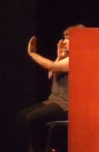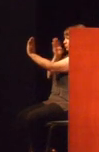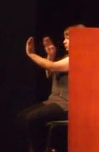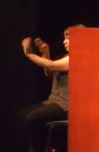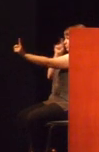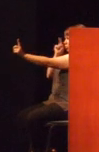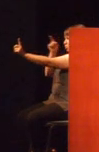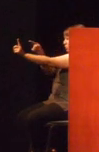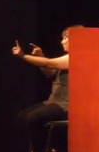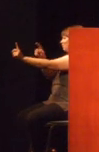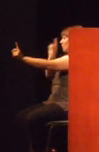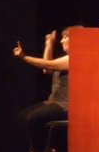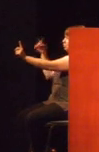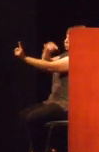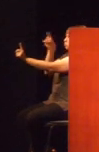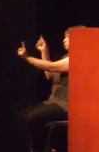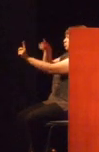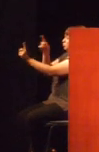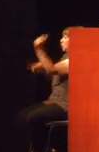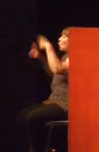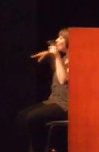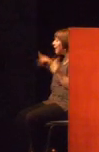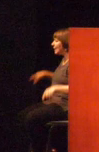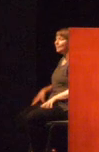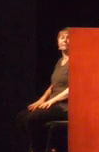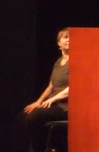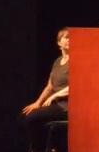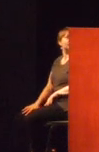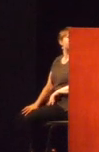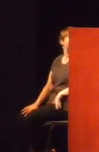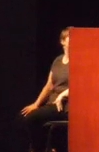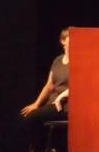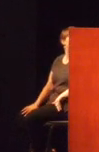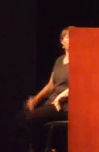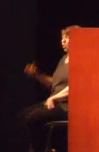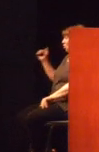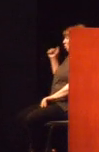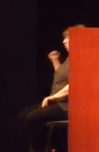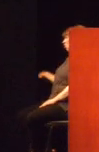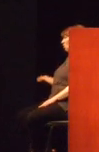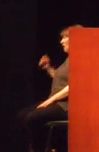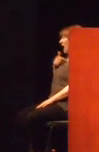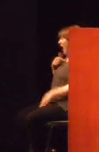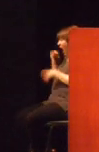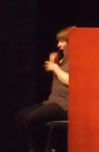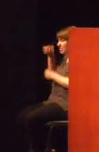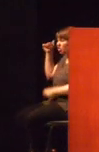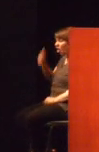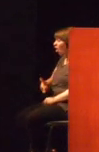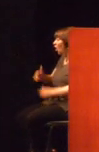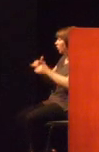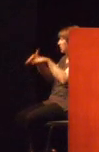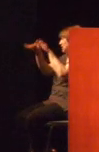very, it's much more random. Or another way I like to think about it is that I'm in all the stages. So I learned something new about racism.